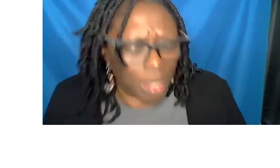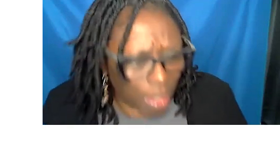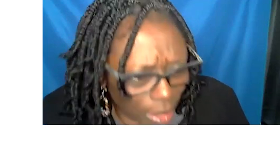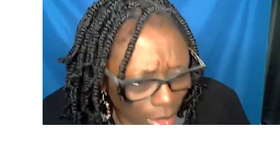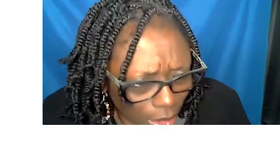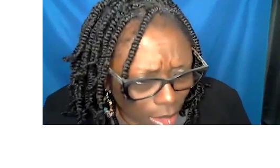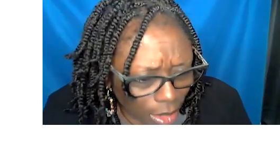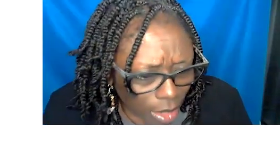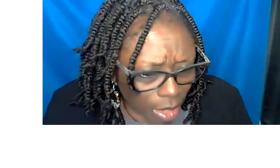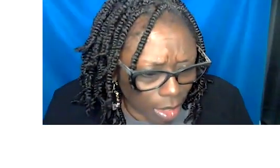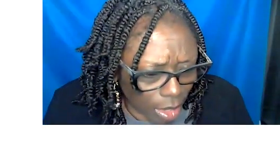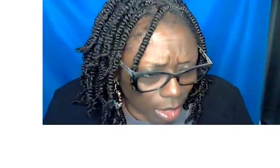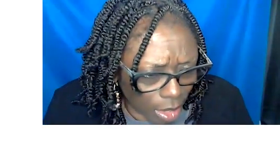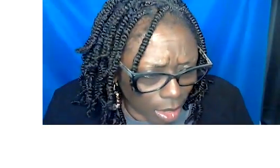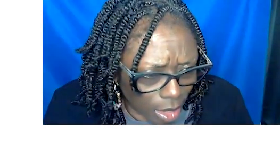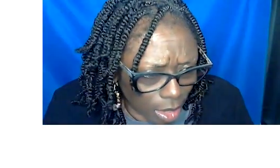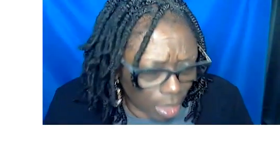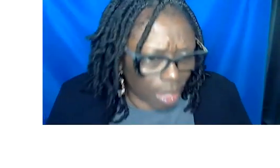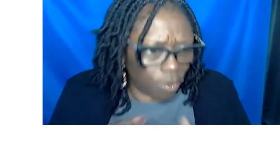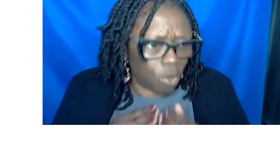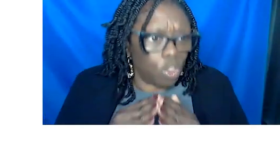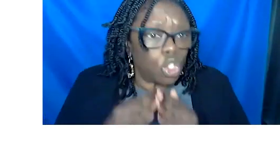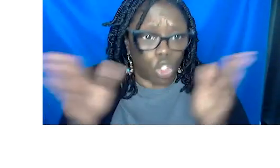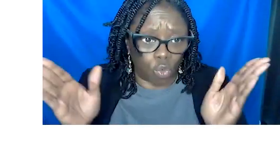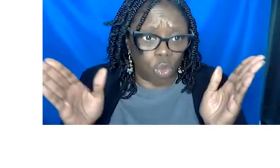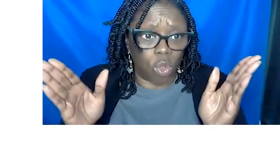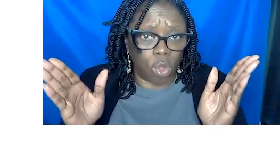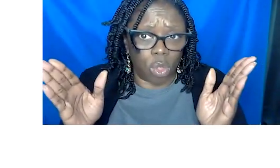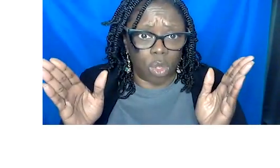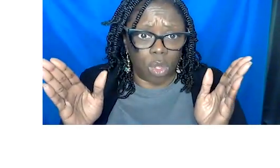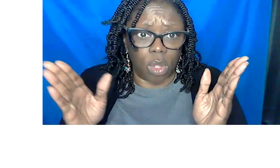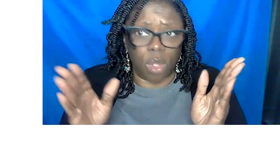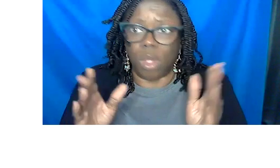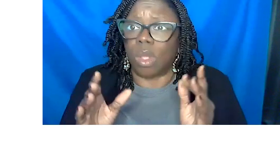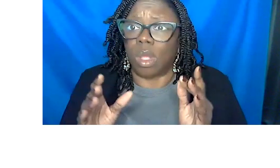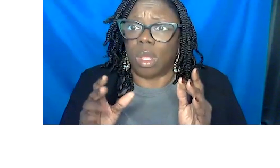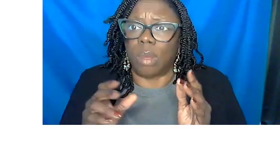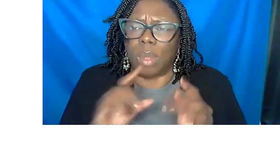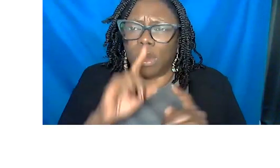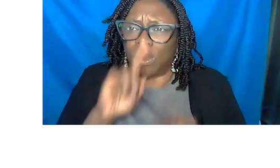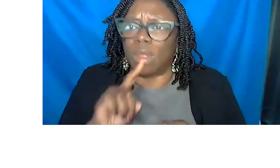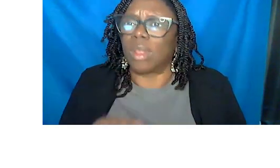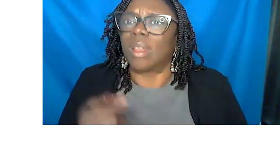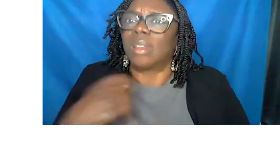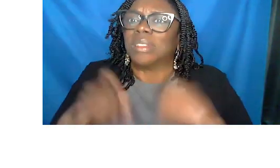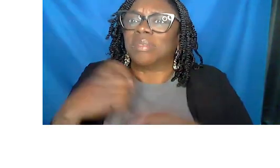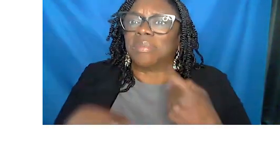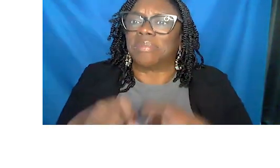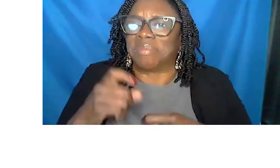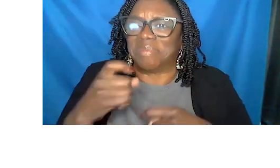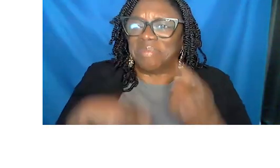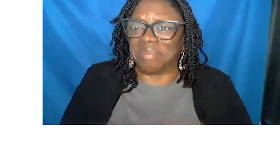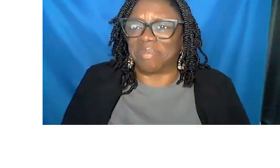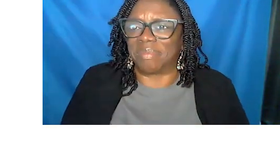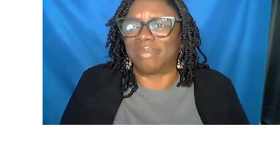contract. That if you're just taking it from a general standpoint, you would reach incorrect conclusions. And I think